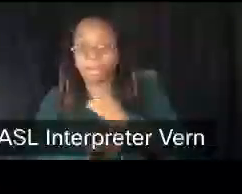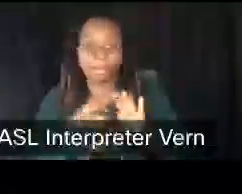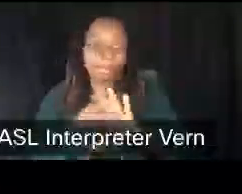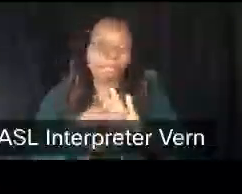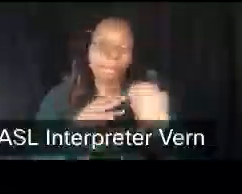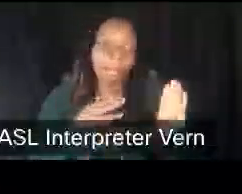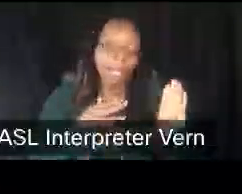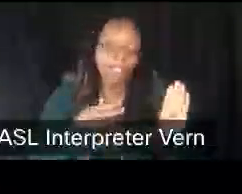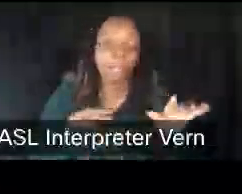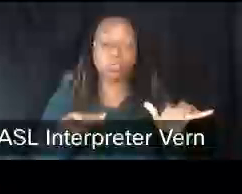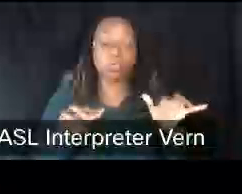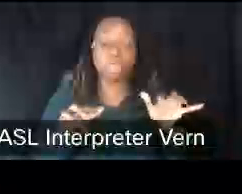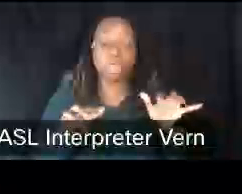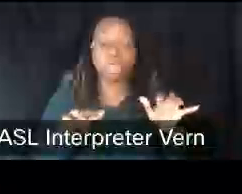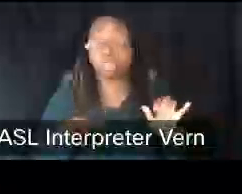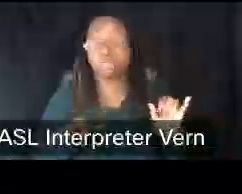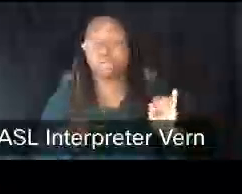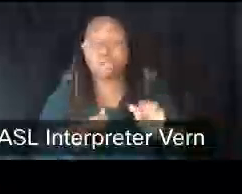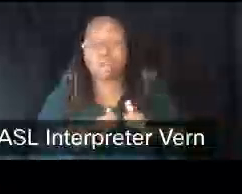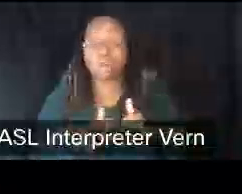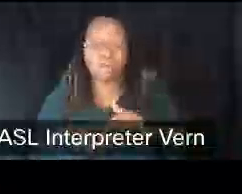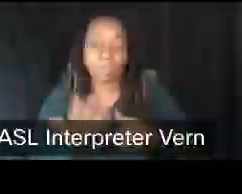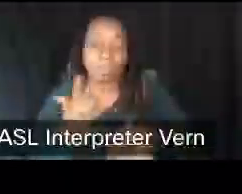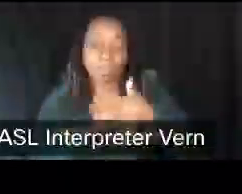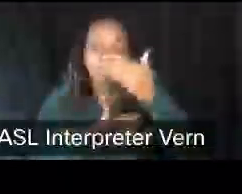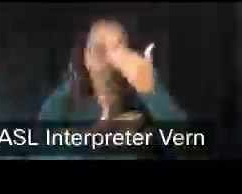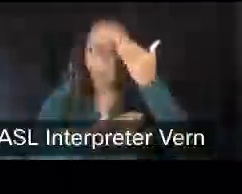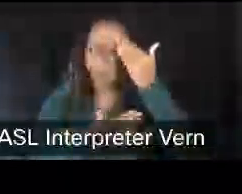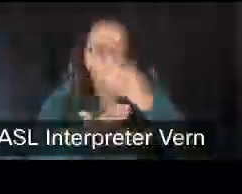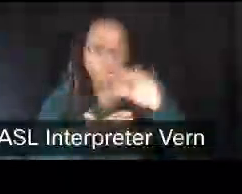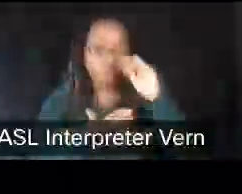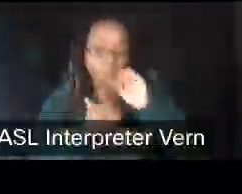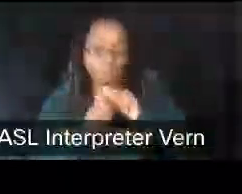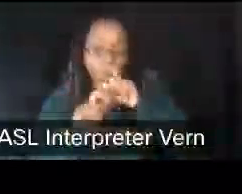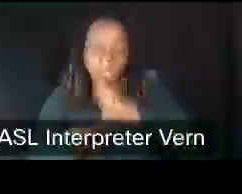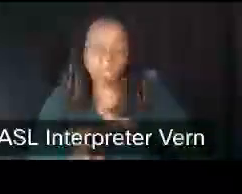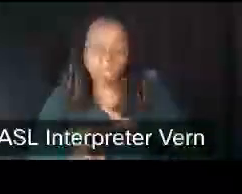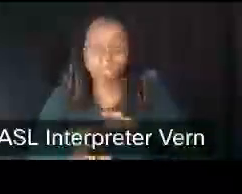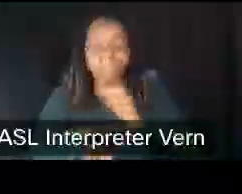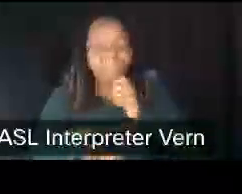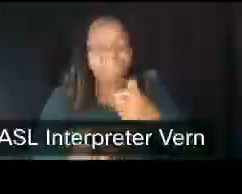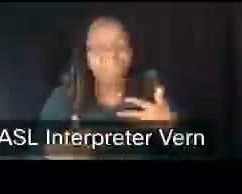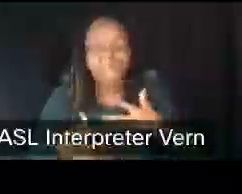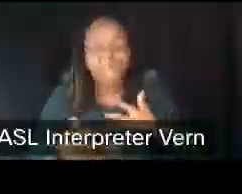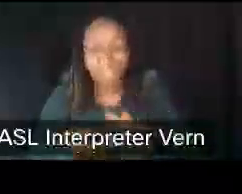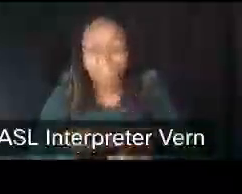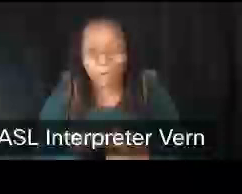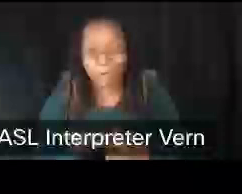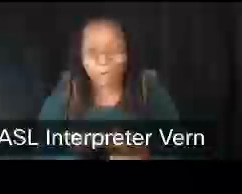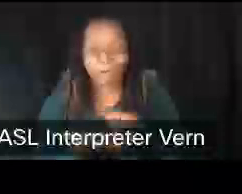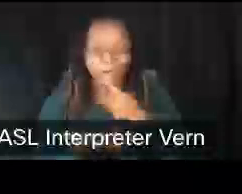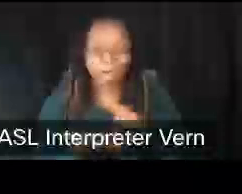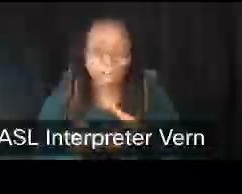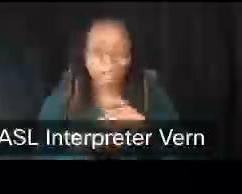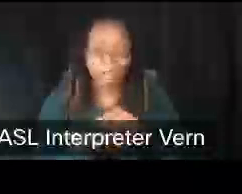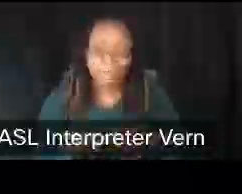ways that we have socially learned to respond. So to not be afraid of talking about those things is really a hallmark of peer support.